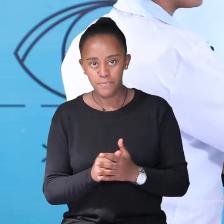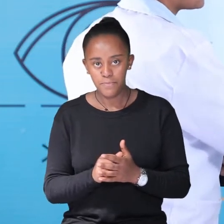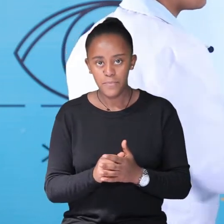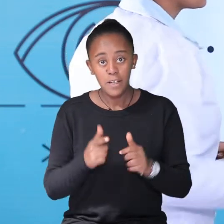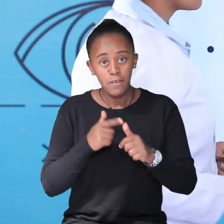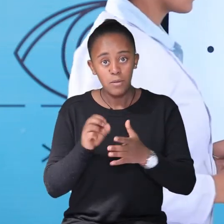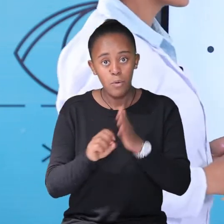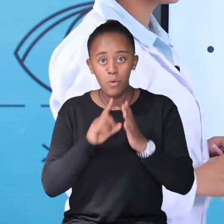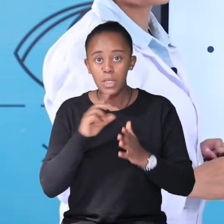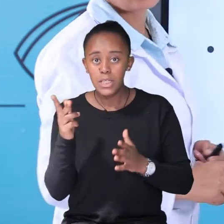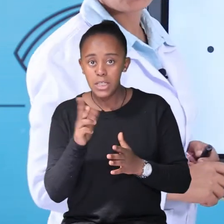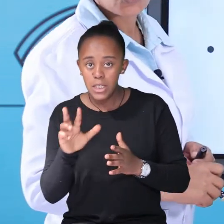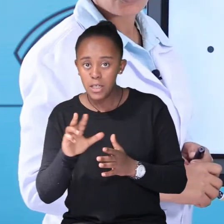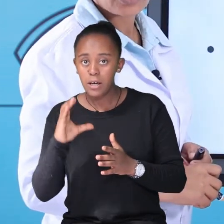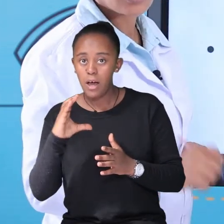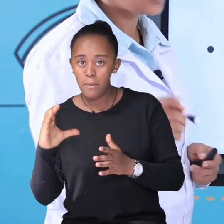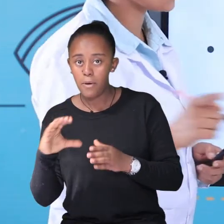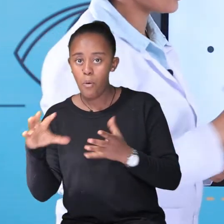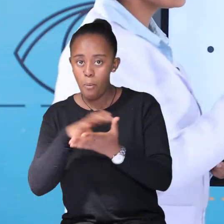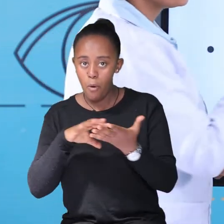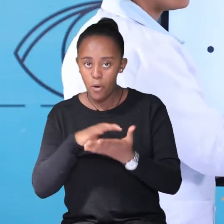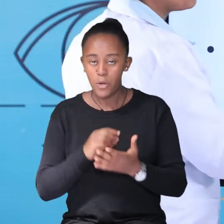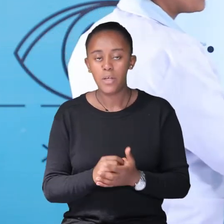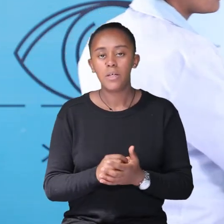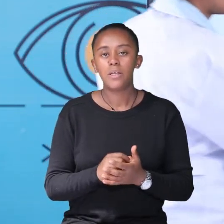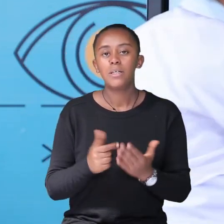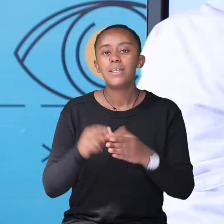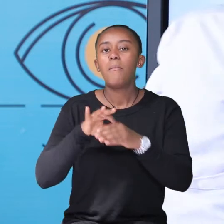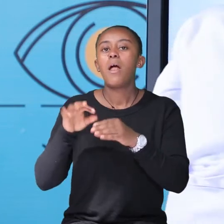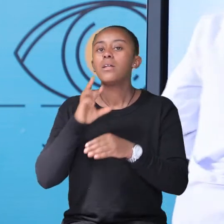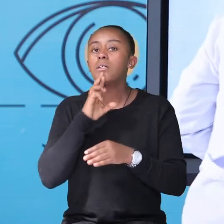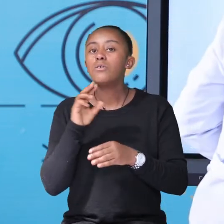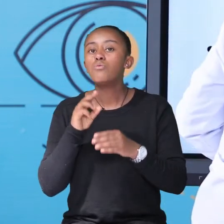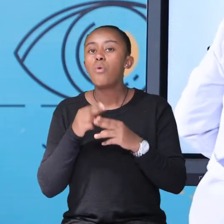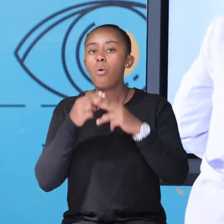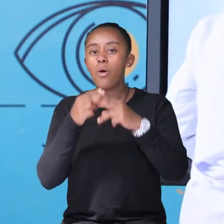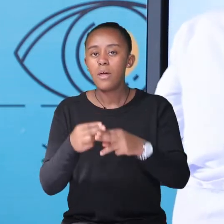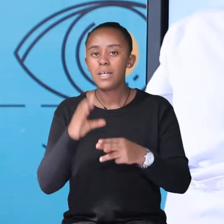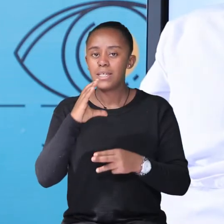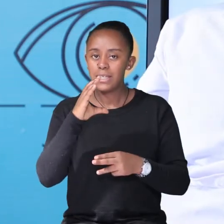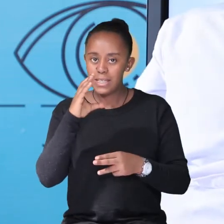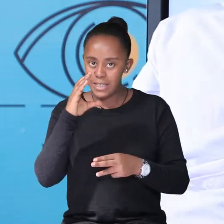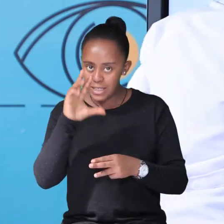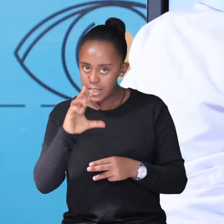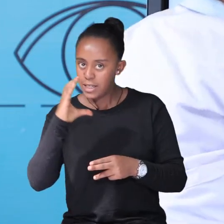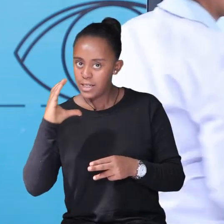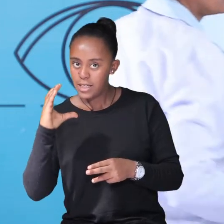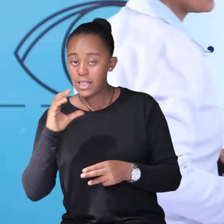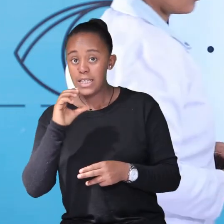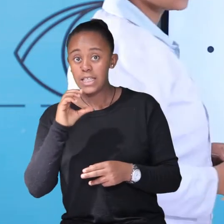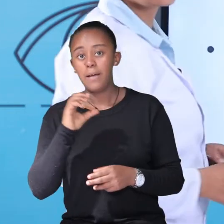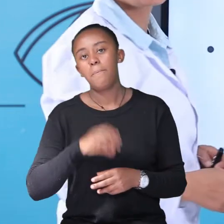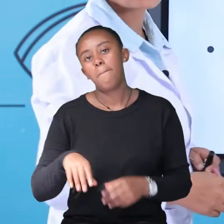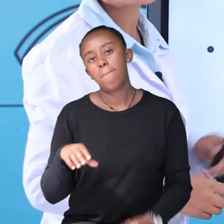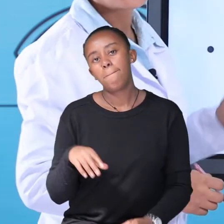a 3-carbon compound glycerate phosphate. That's why the plants are known as C3 plant, and the photosynthesis